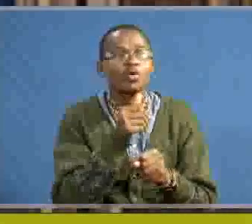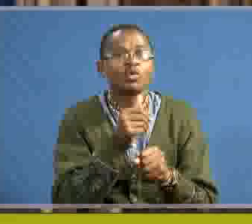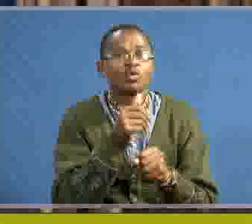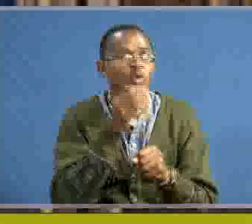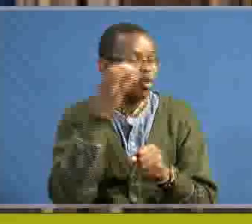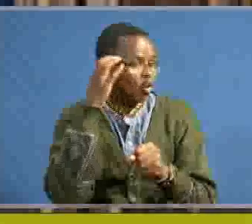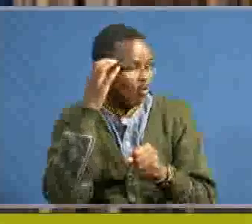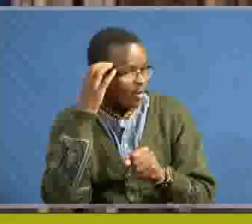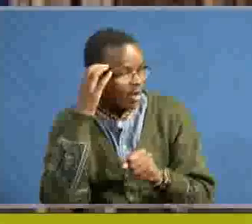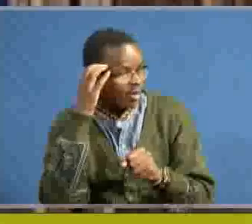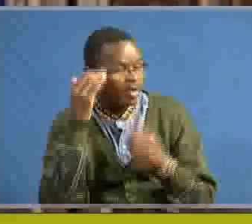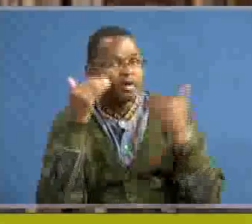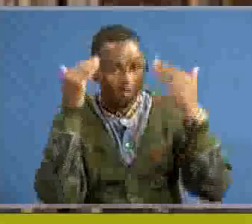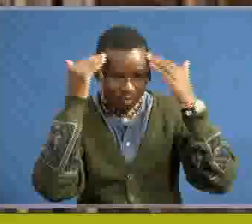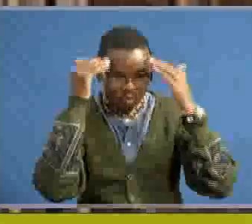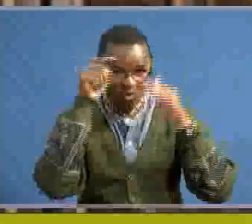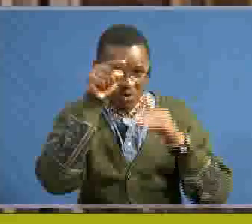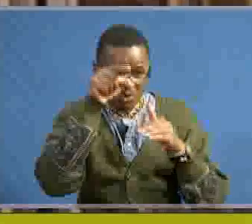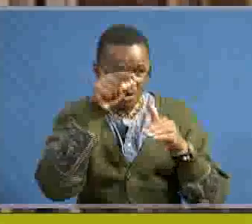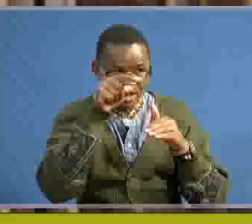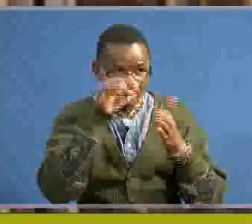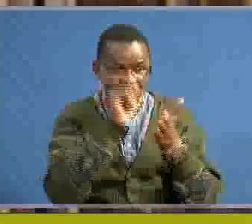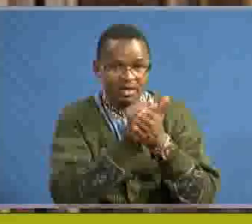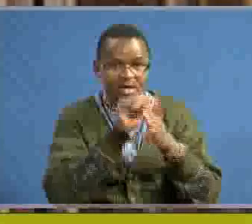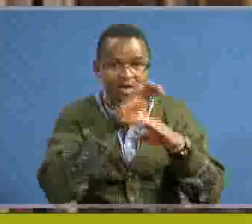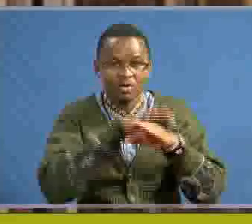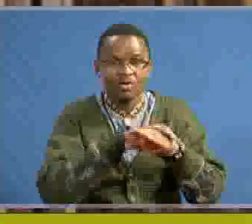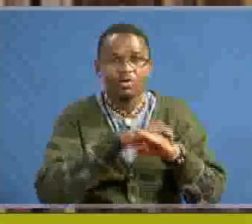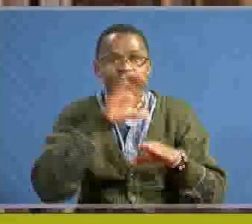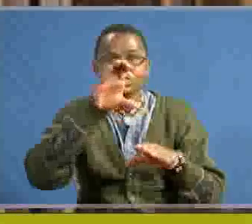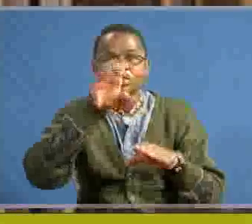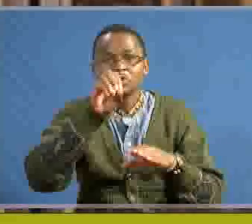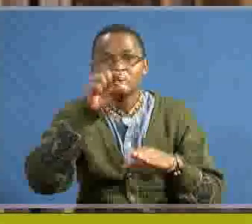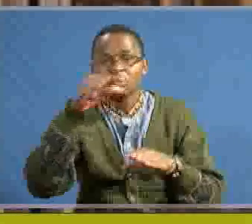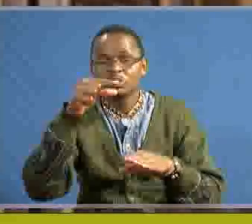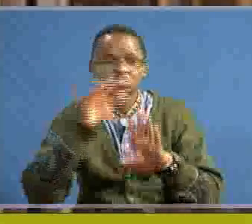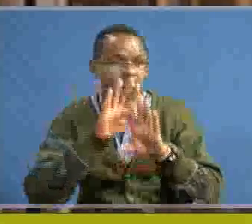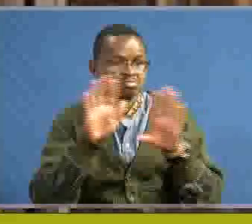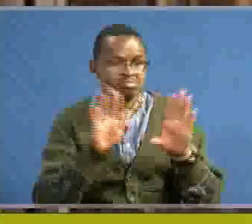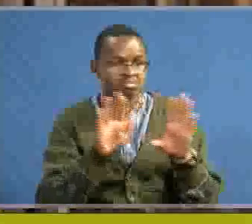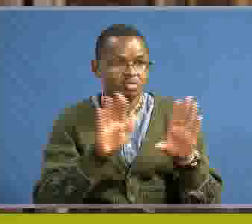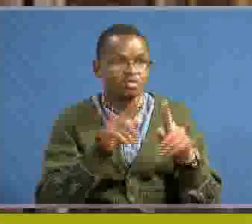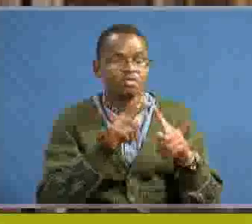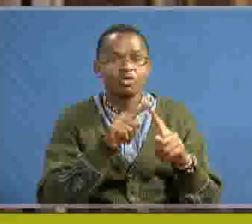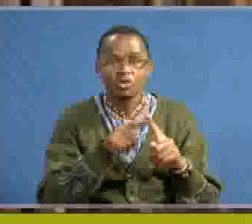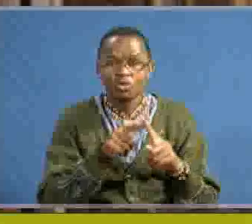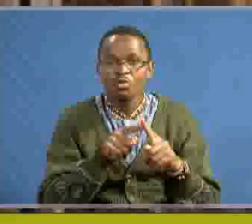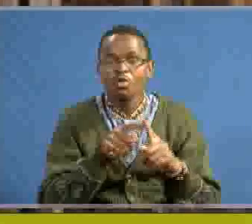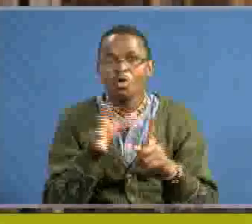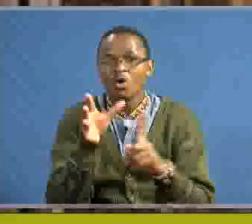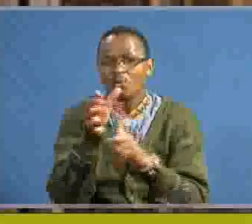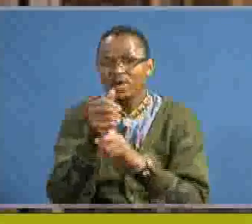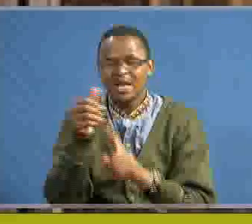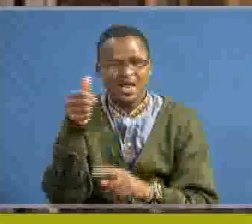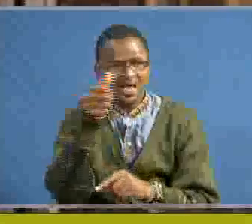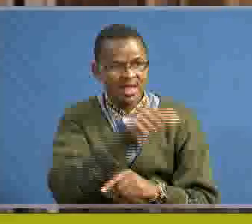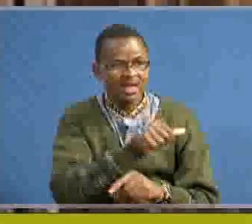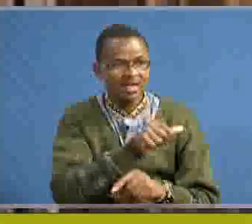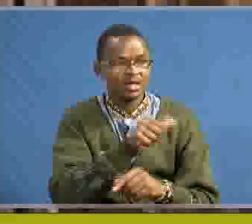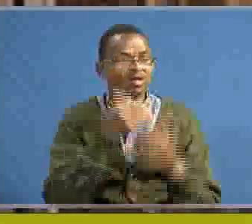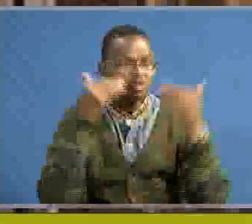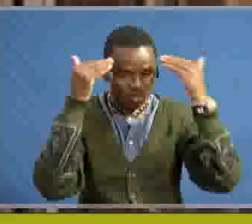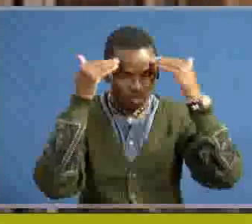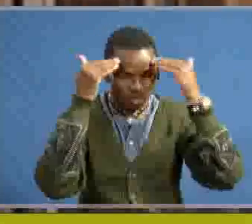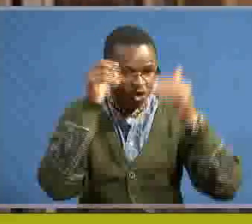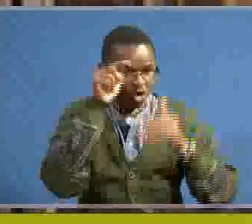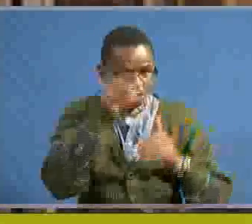obey the court order that was obtained by co g because they have no locust and i to obtain any cut or